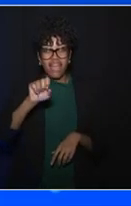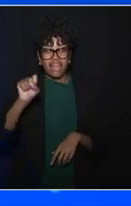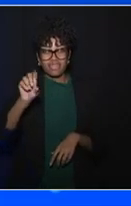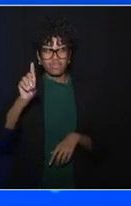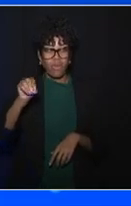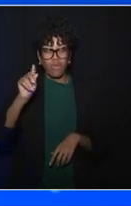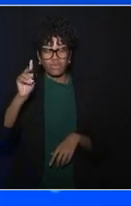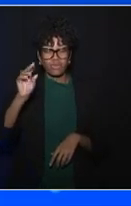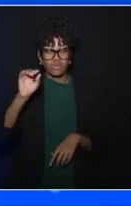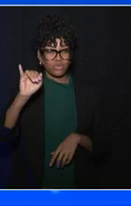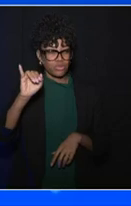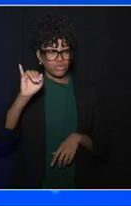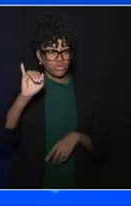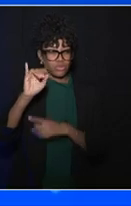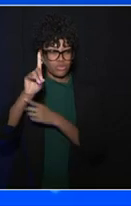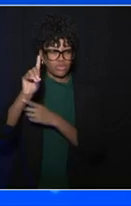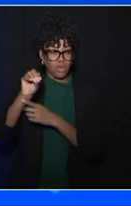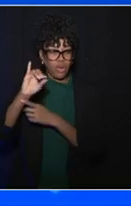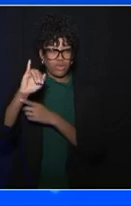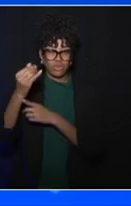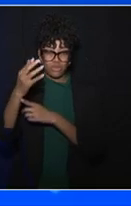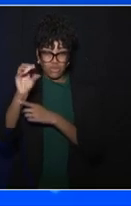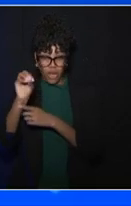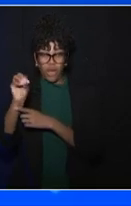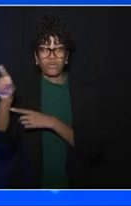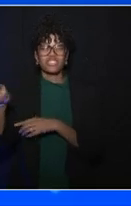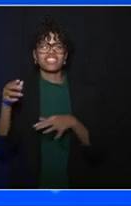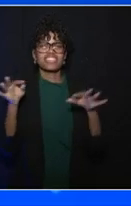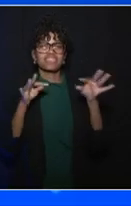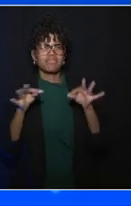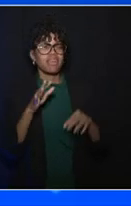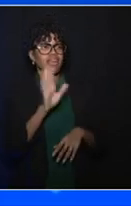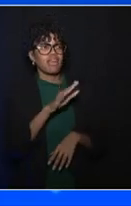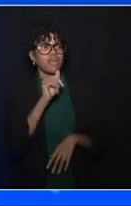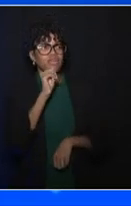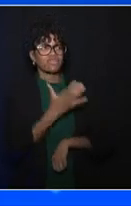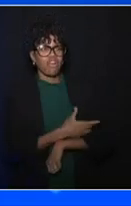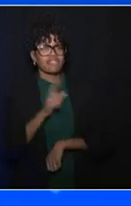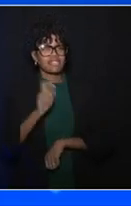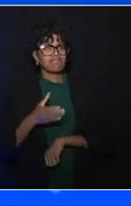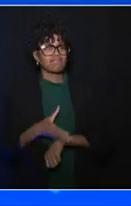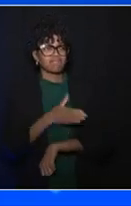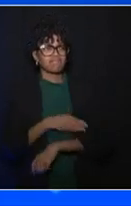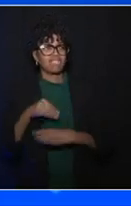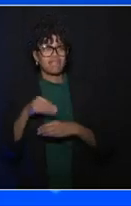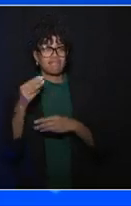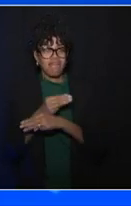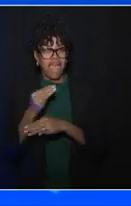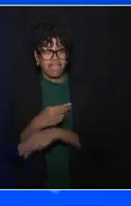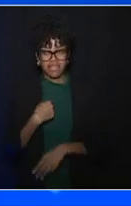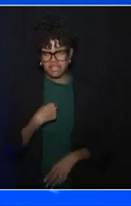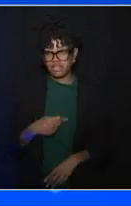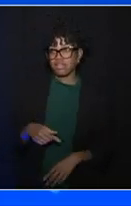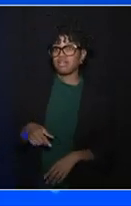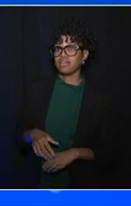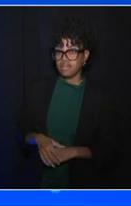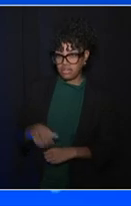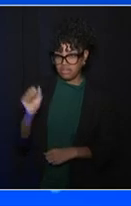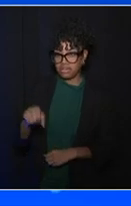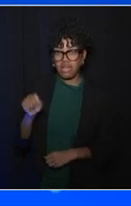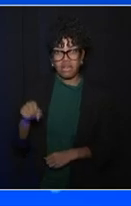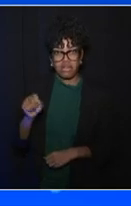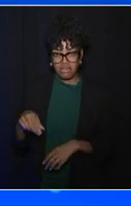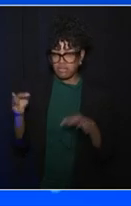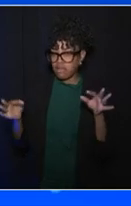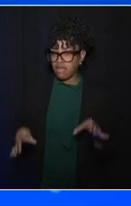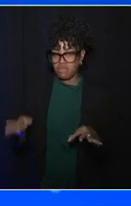things that she needed to be doing in math. And I remember saying, yes, sir, Mr. Shamowitz, she will be doing